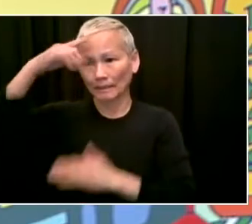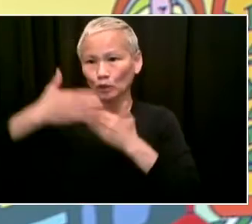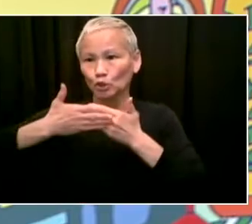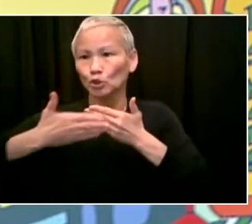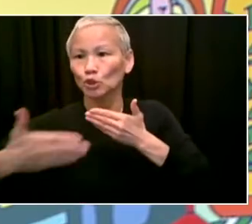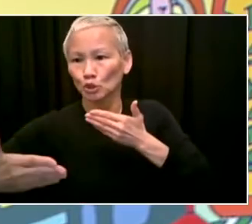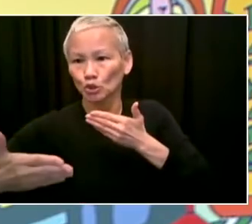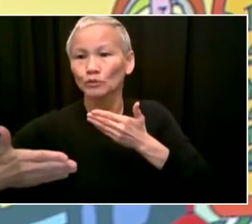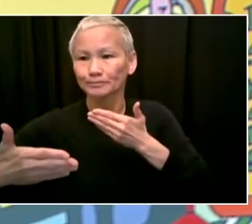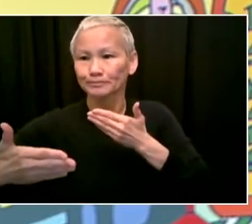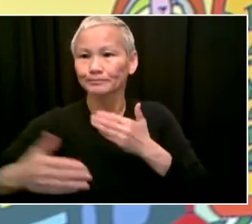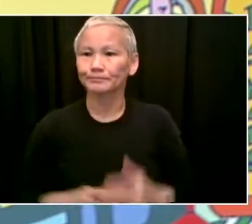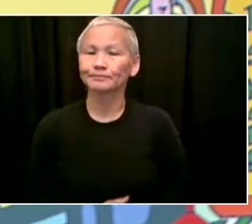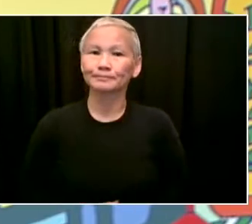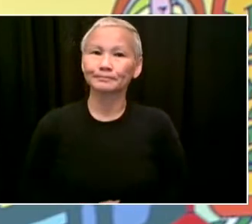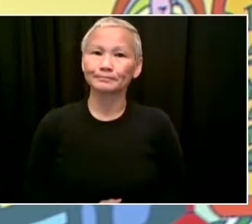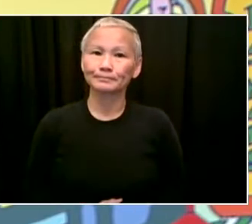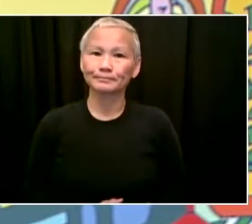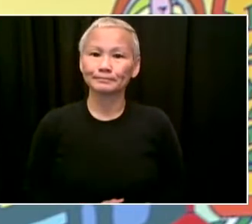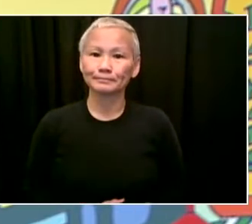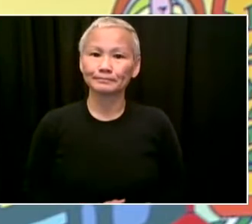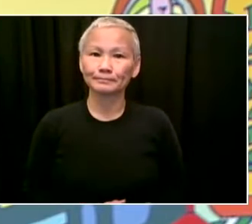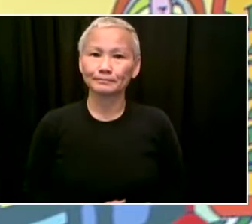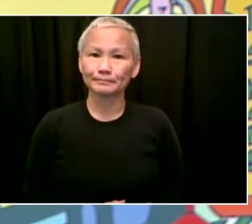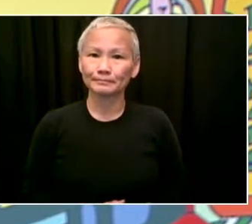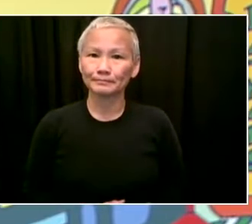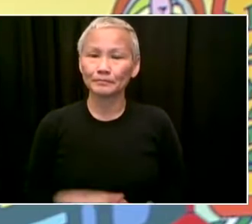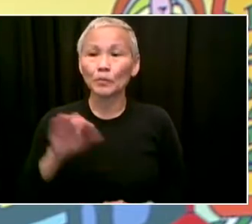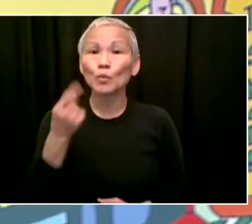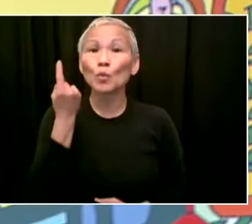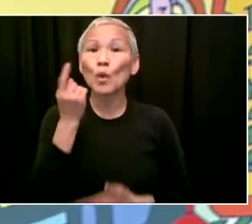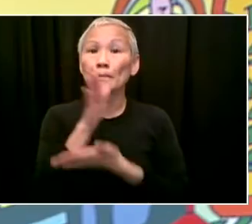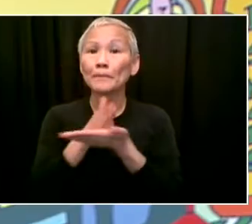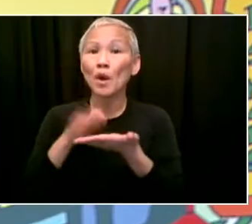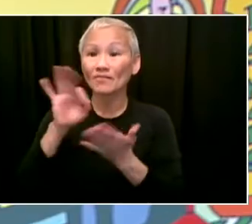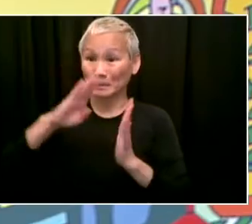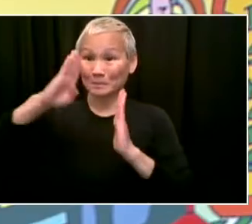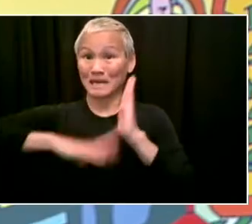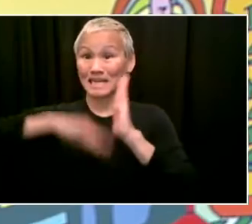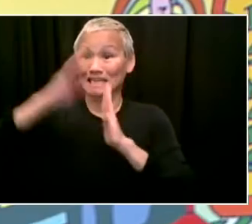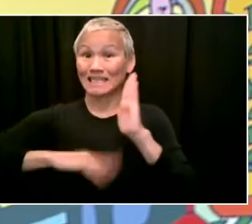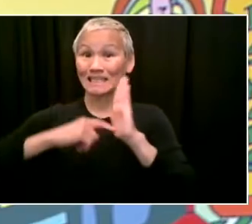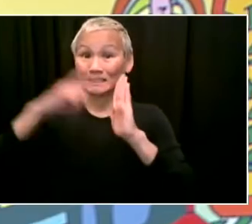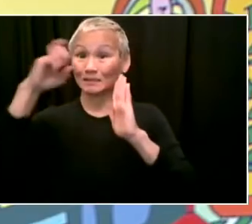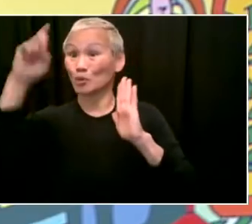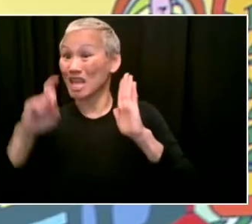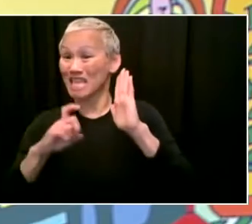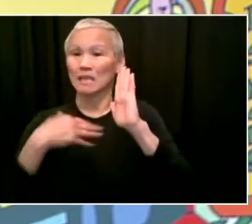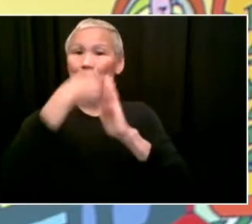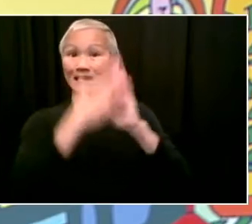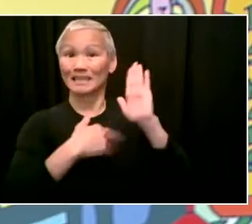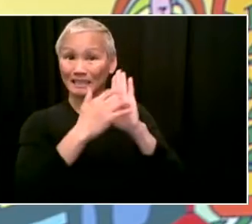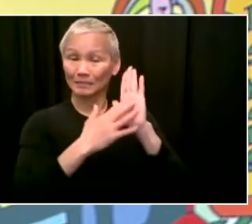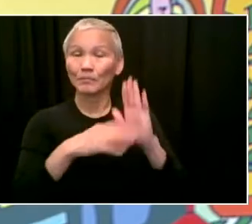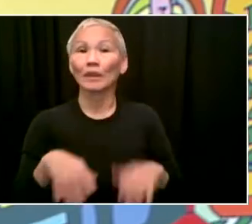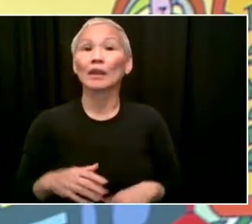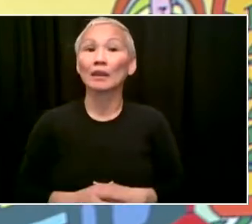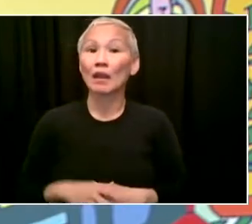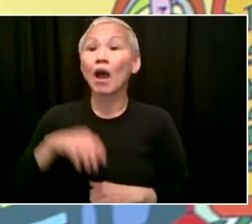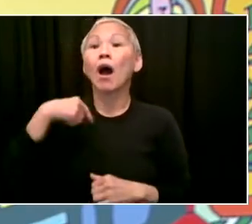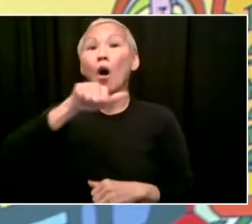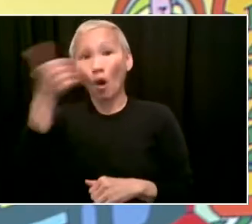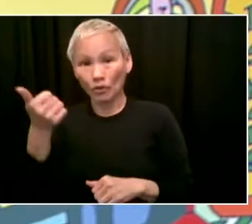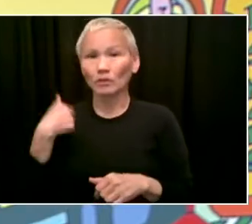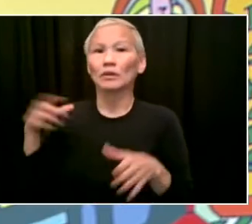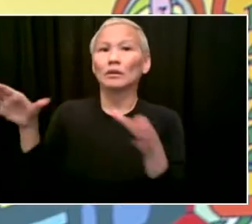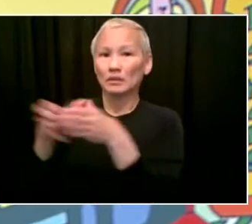things we're doing to bring the city back. And we're going to be employing 10,000 New Yorkers who need a job in the process. So City Cleanup Corps, I'm very proud of it. It's going to